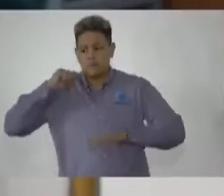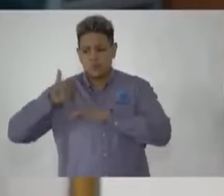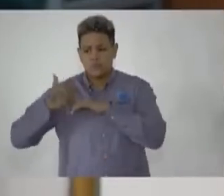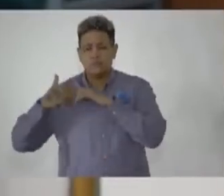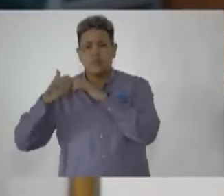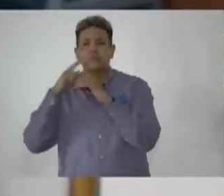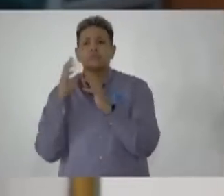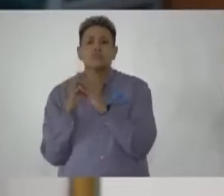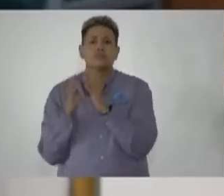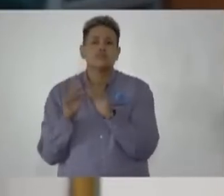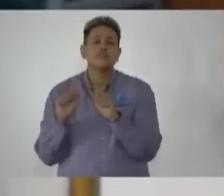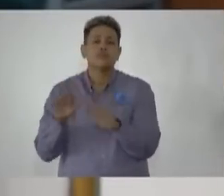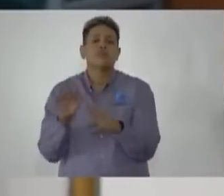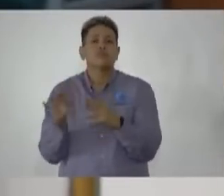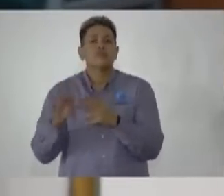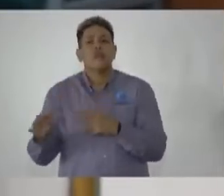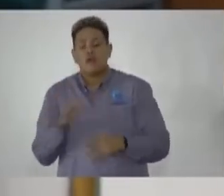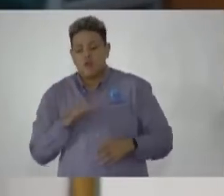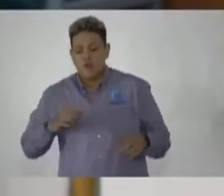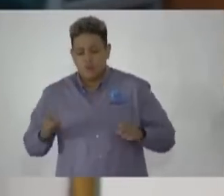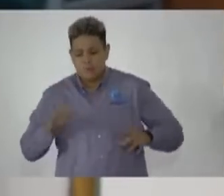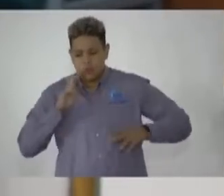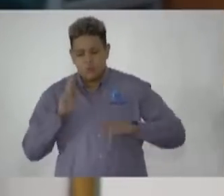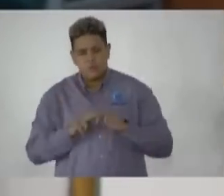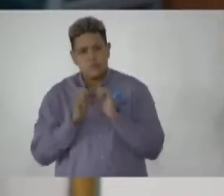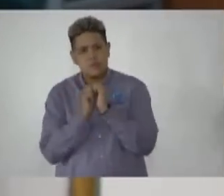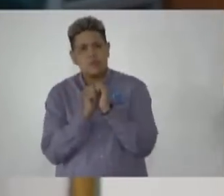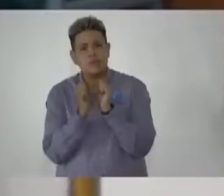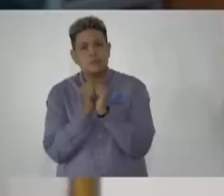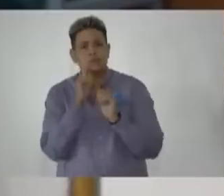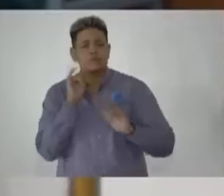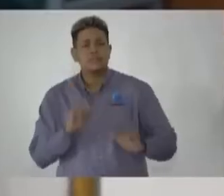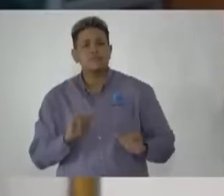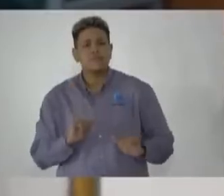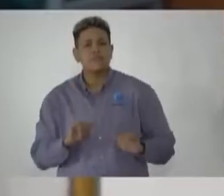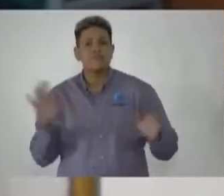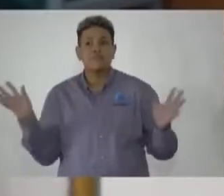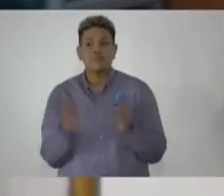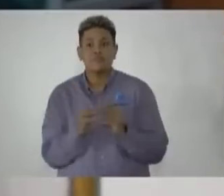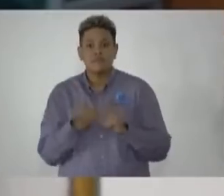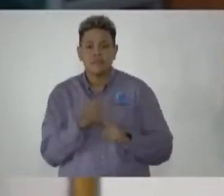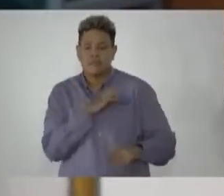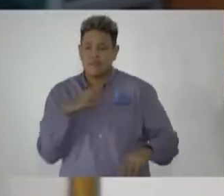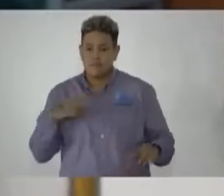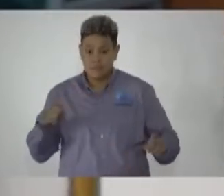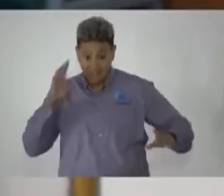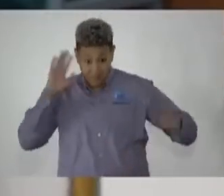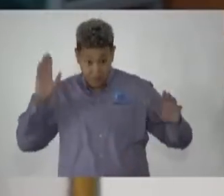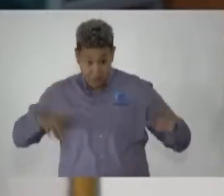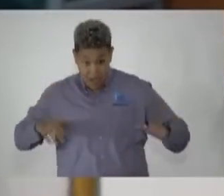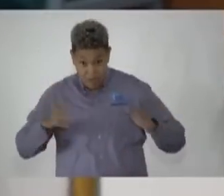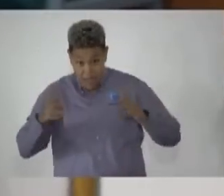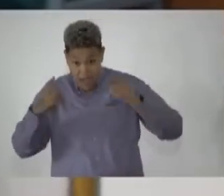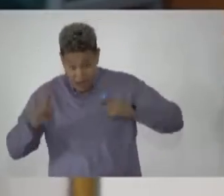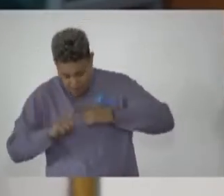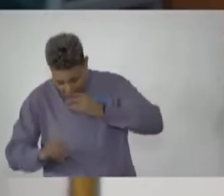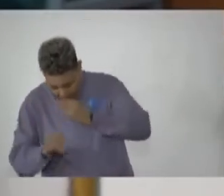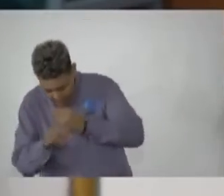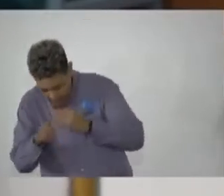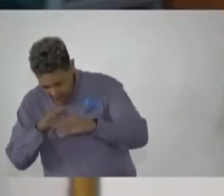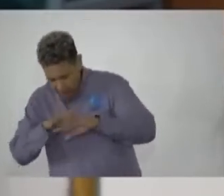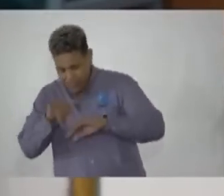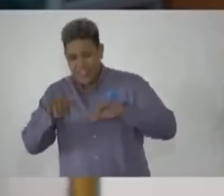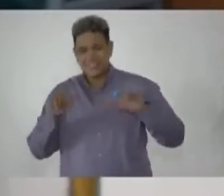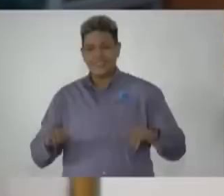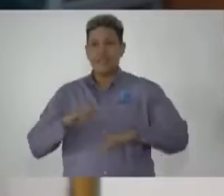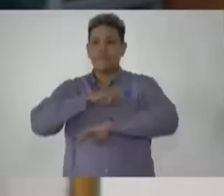as a sessional select committee to sit jointly with a similarly comprised committee from the House. And whereas, on that